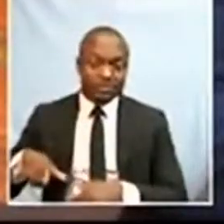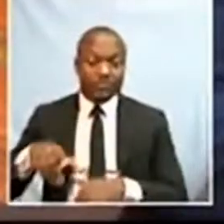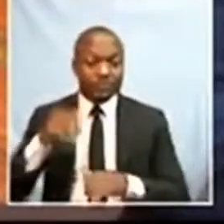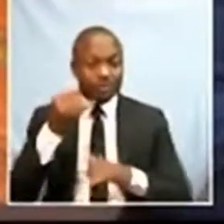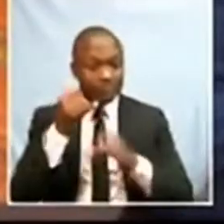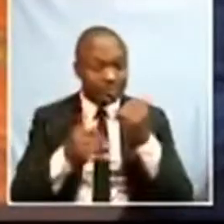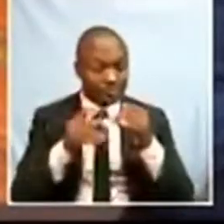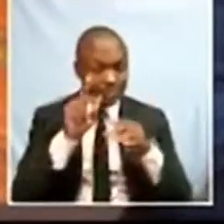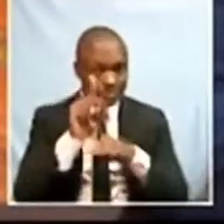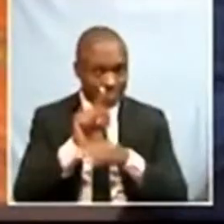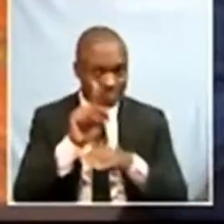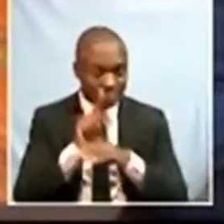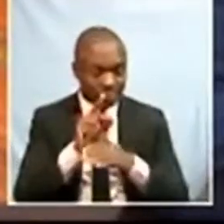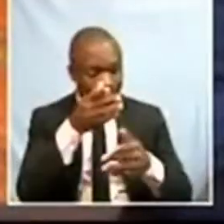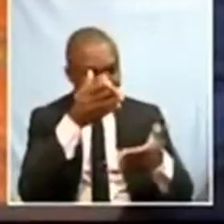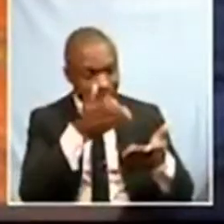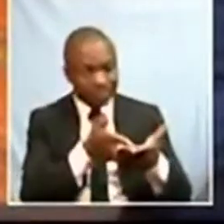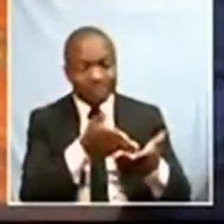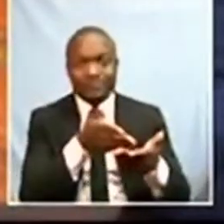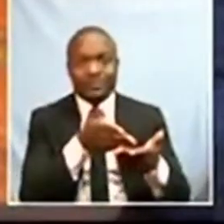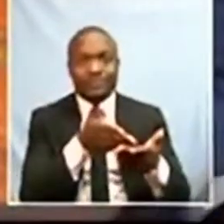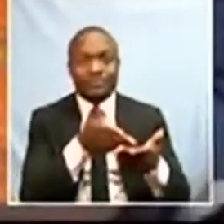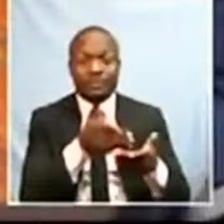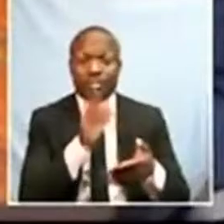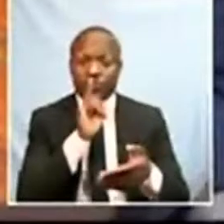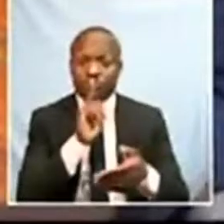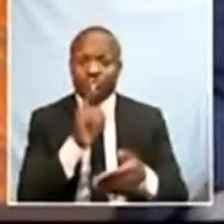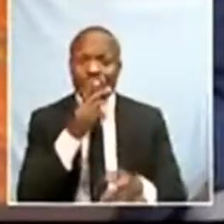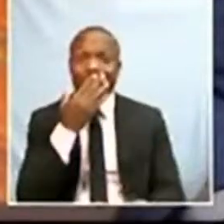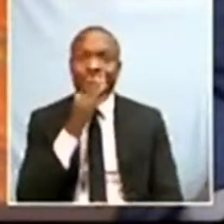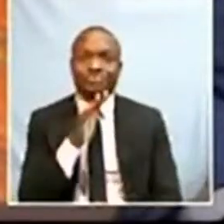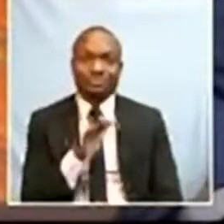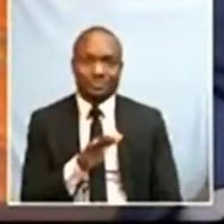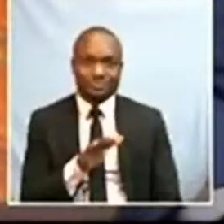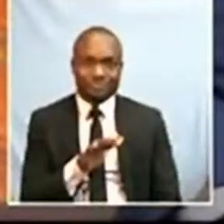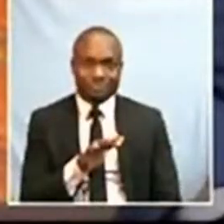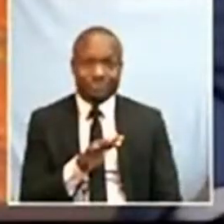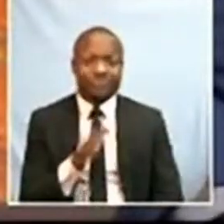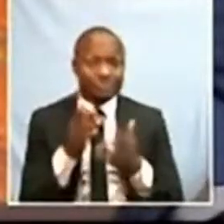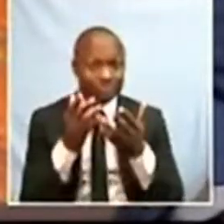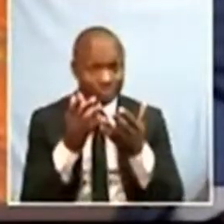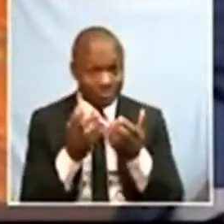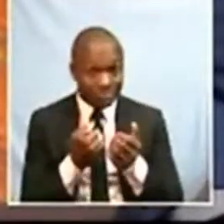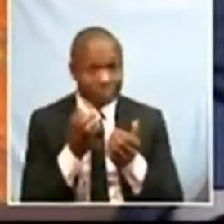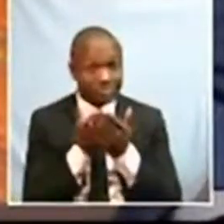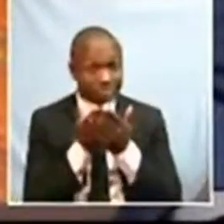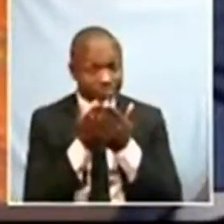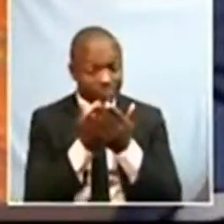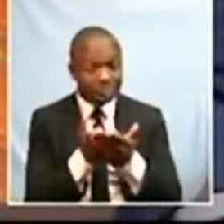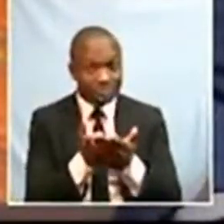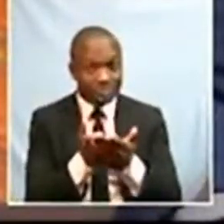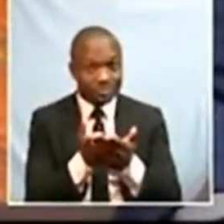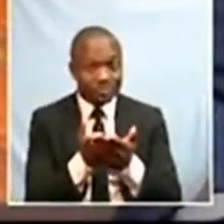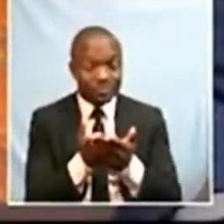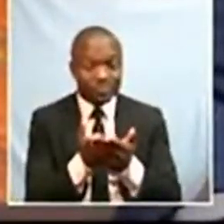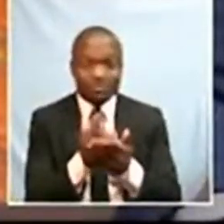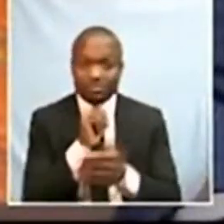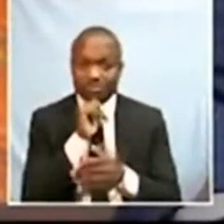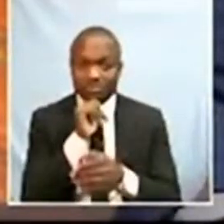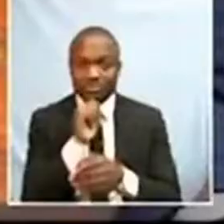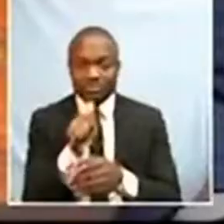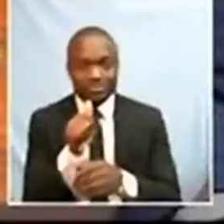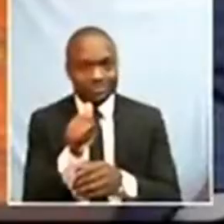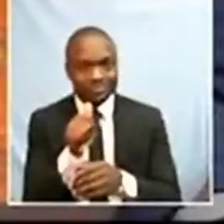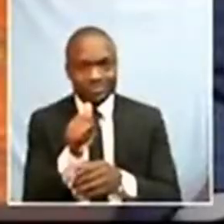completion of projects in question, Chair, is indeed regrettable. And I would like, Chair, to submit that it wasn't